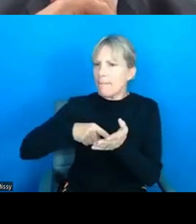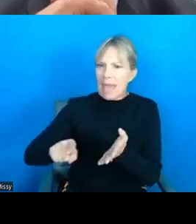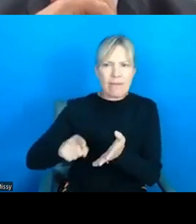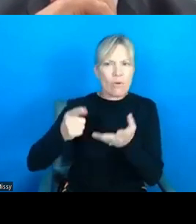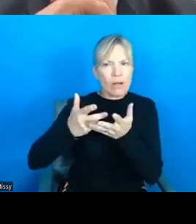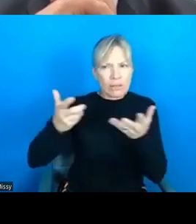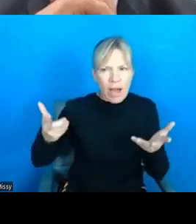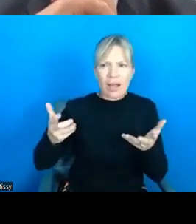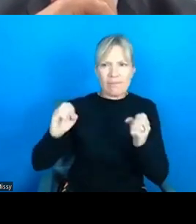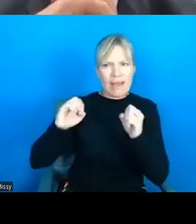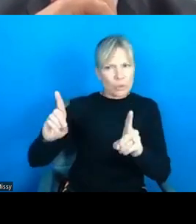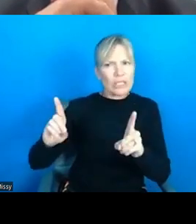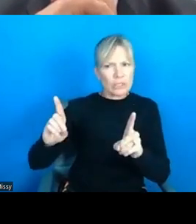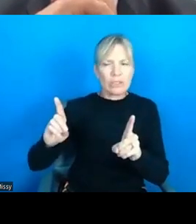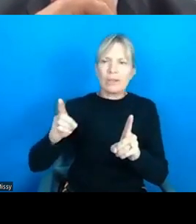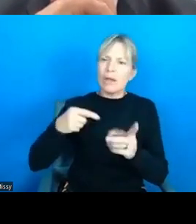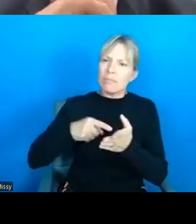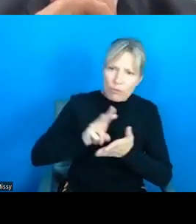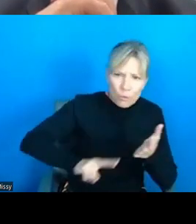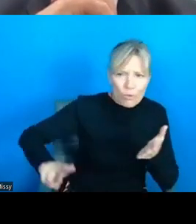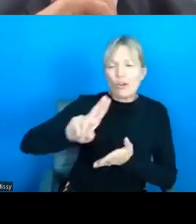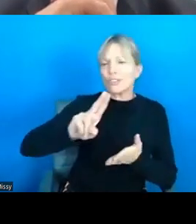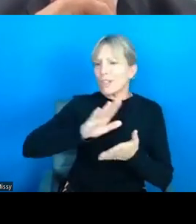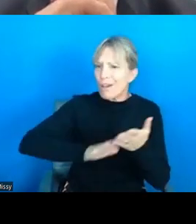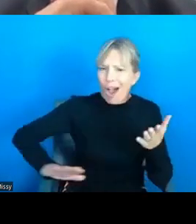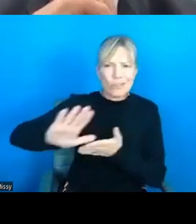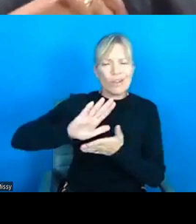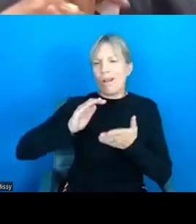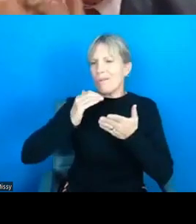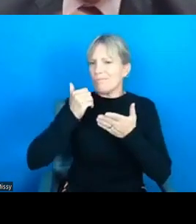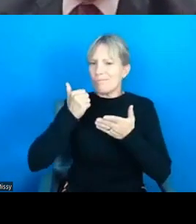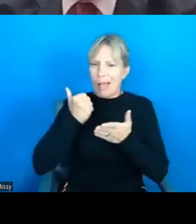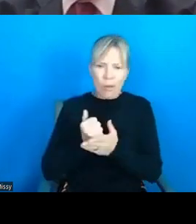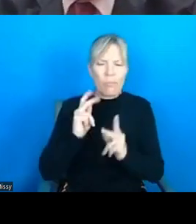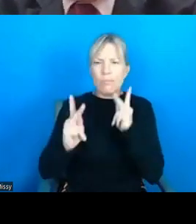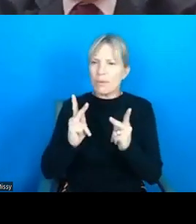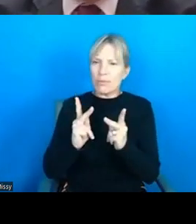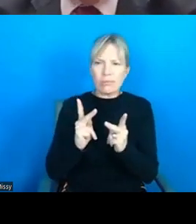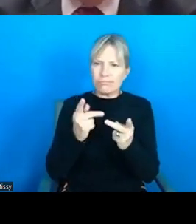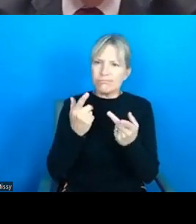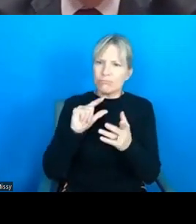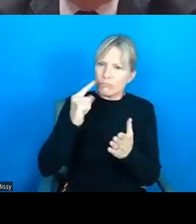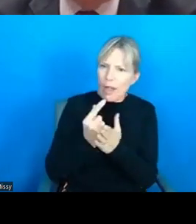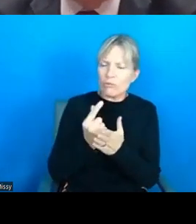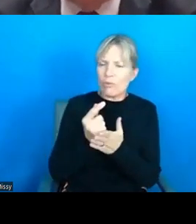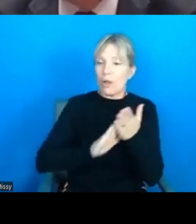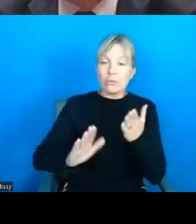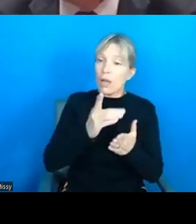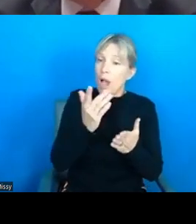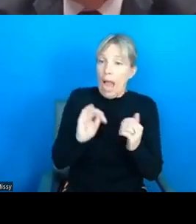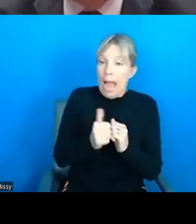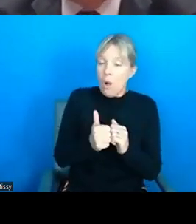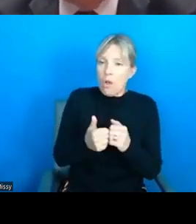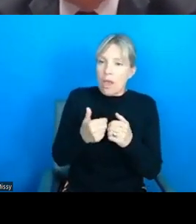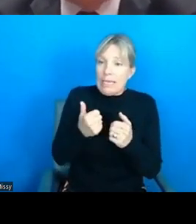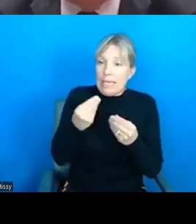lot of education, university education. It helped people get through college by providing assistance